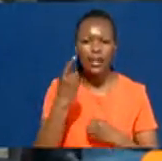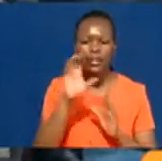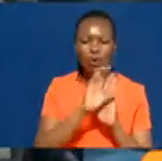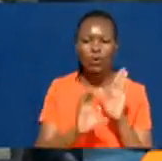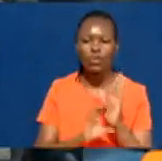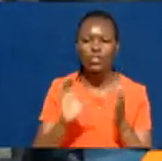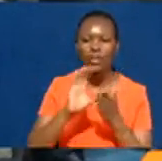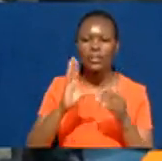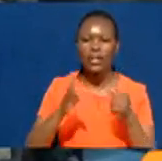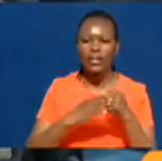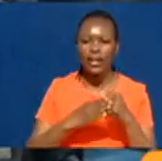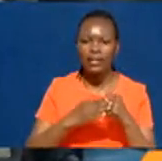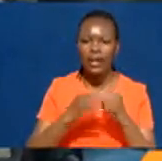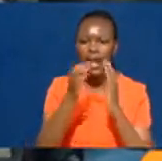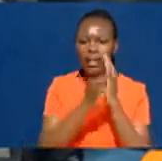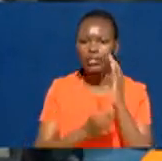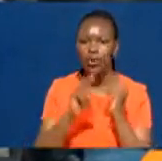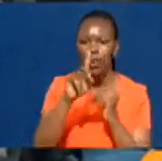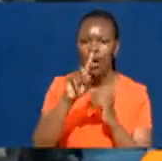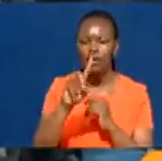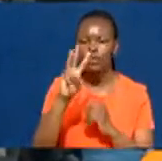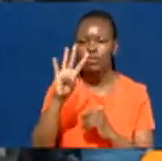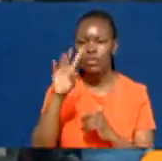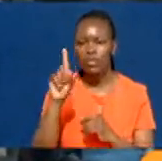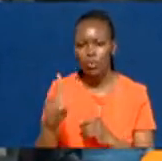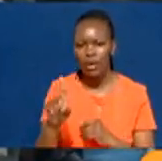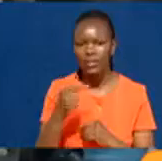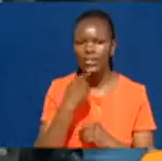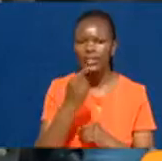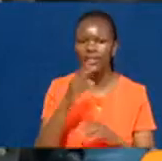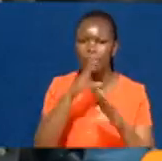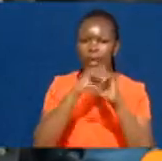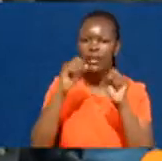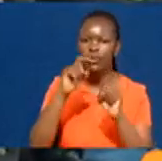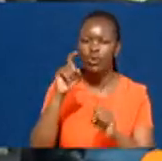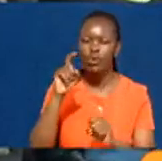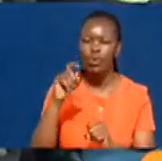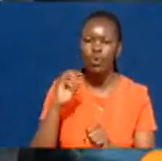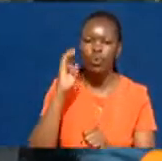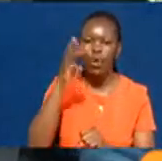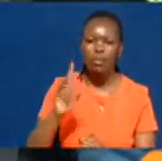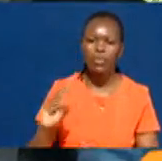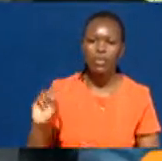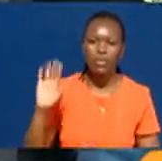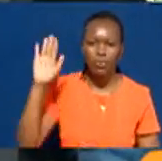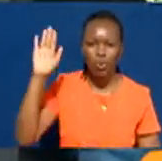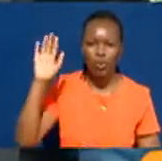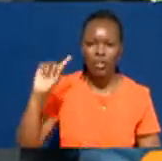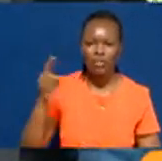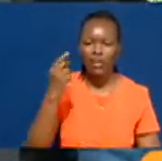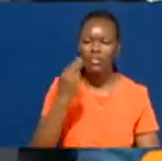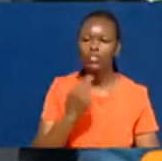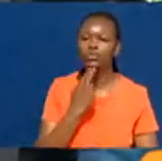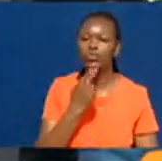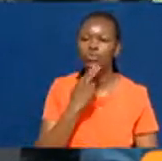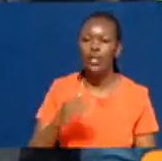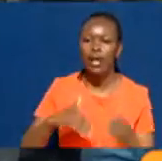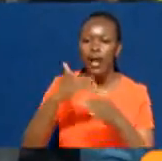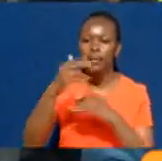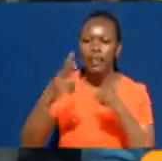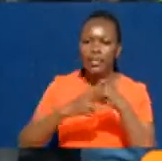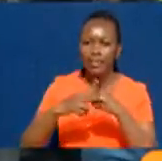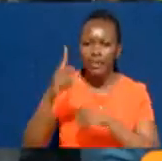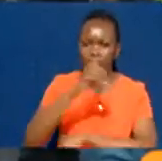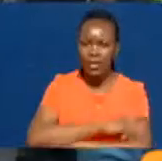9, Article 141, the president shall be sworn in the first Tuesday after 7 days. What